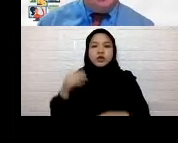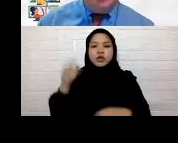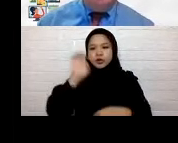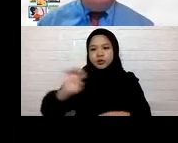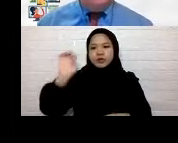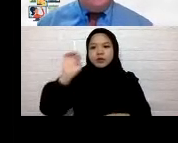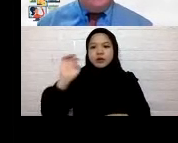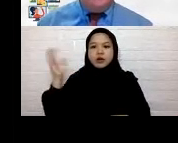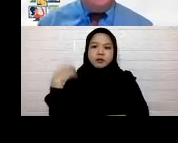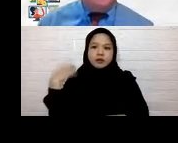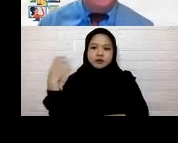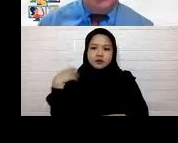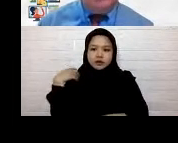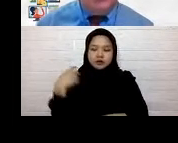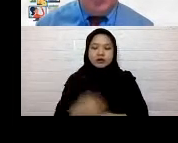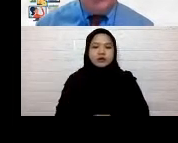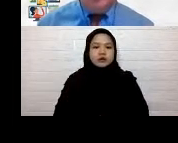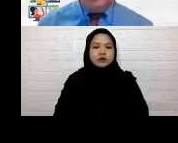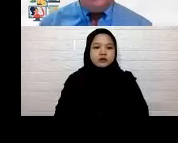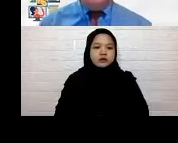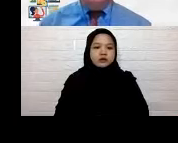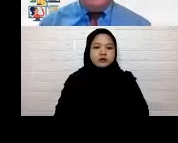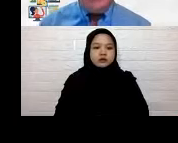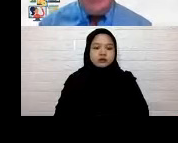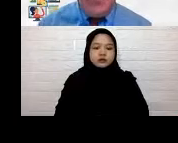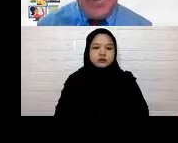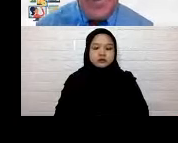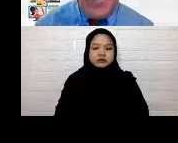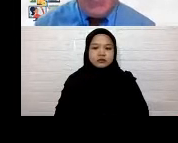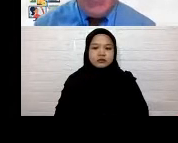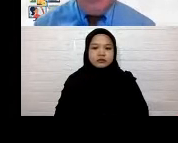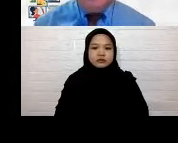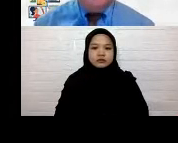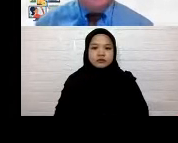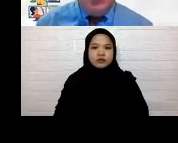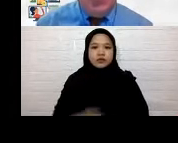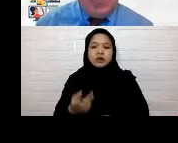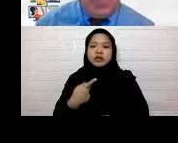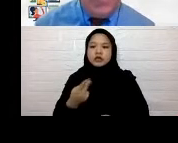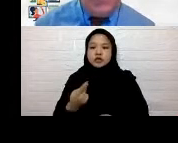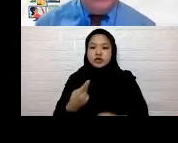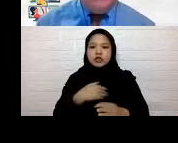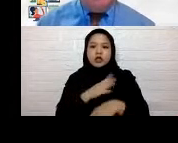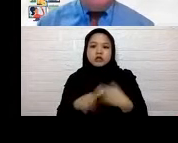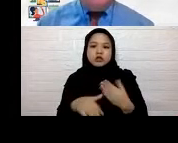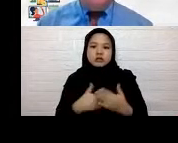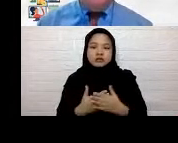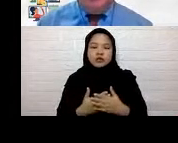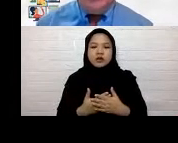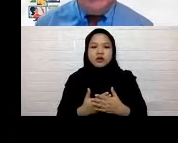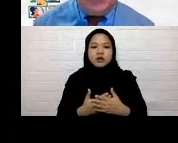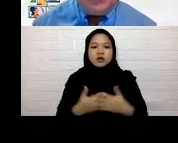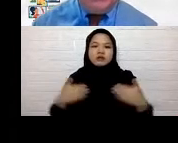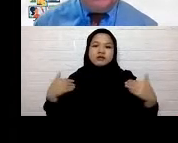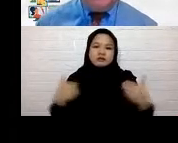call a Zoom fatigue syndrome support group. We're all so tired of using Zoom that we need to